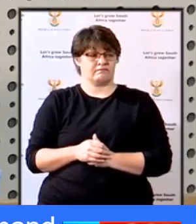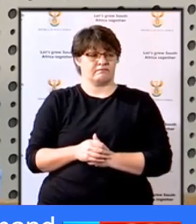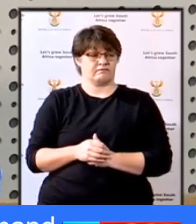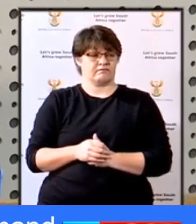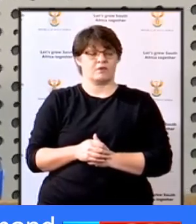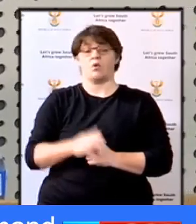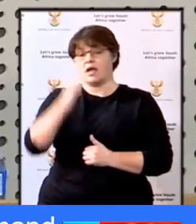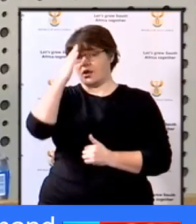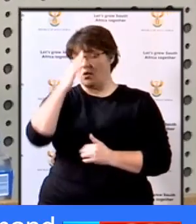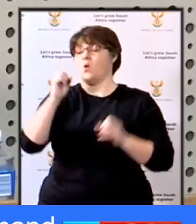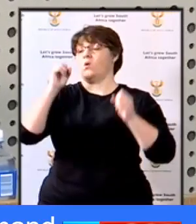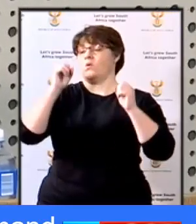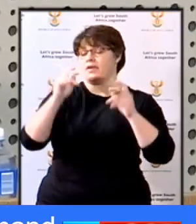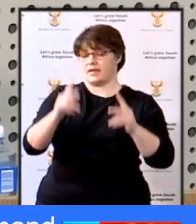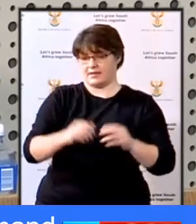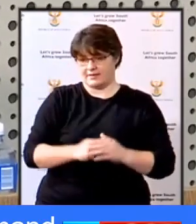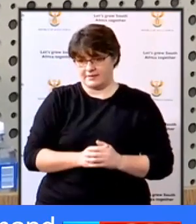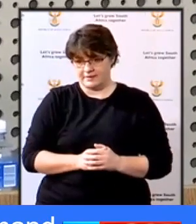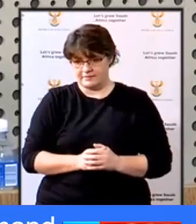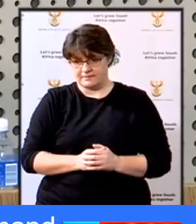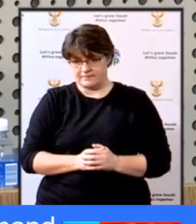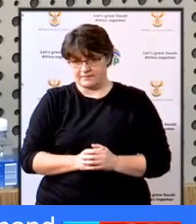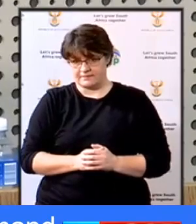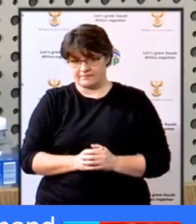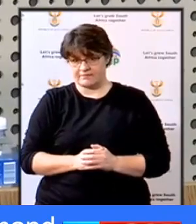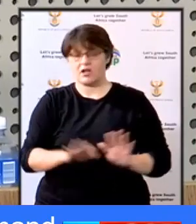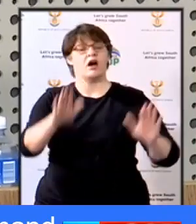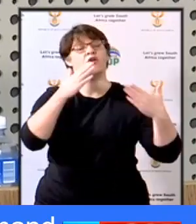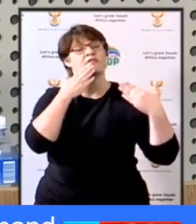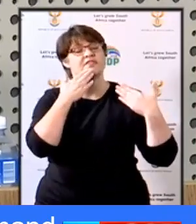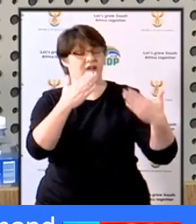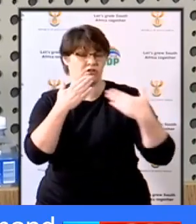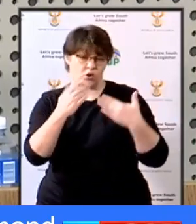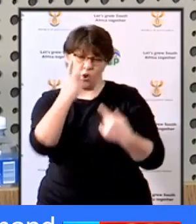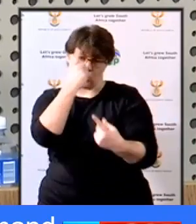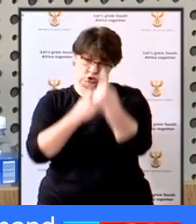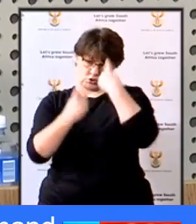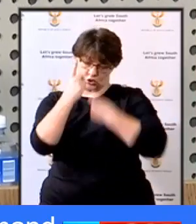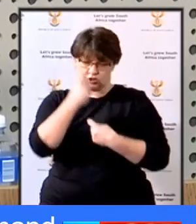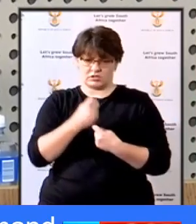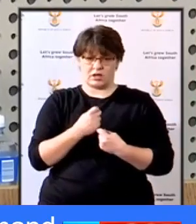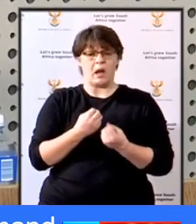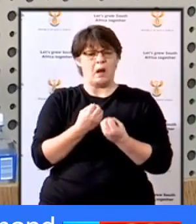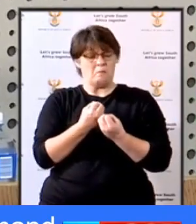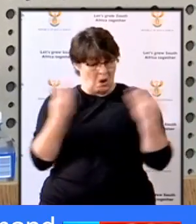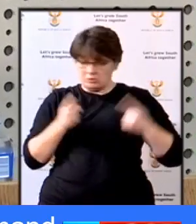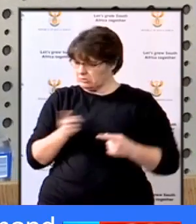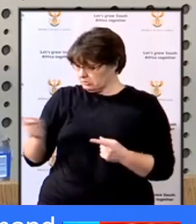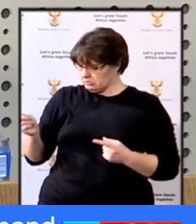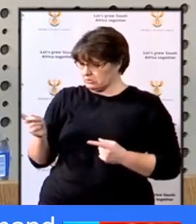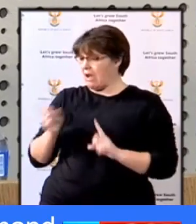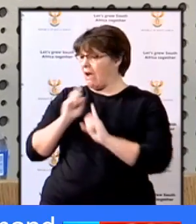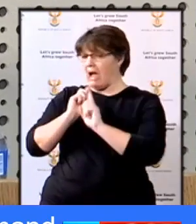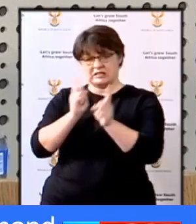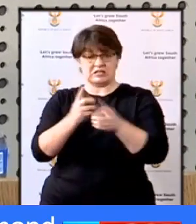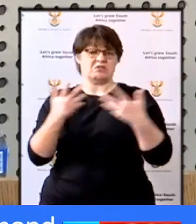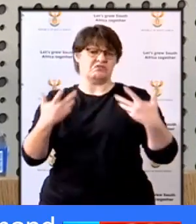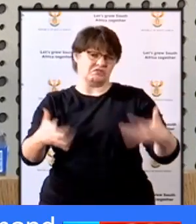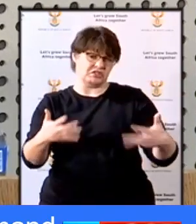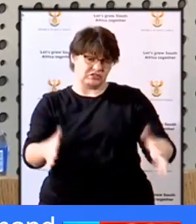Hello. Okay. Thank you very much for the questions. I think most of them have been answered by my